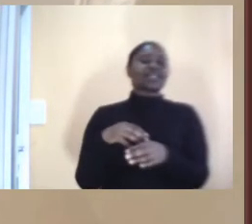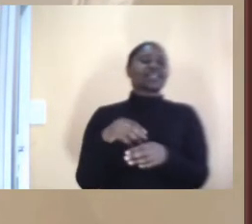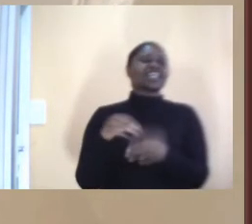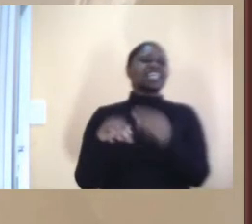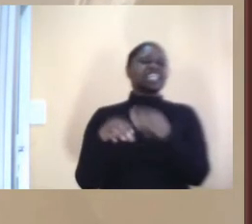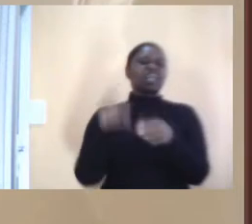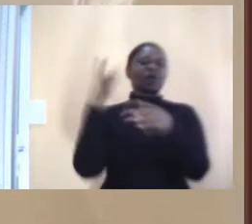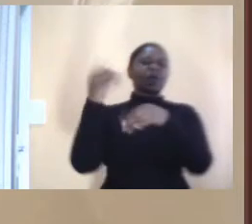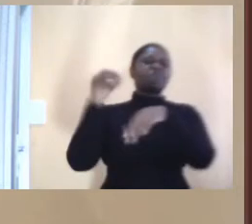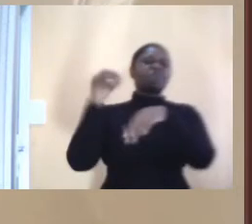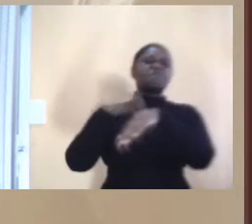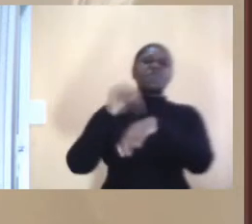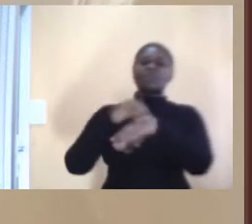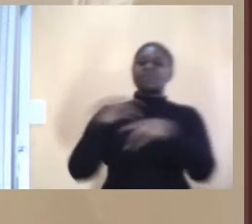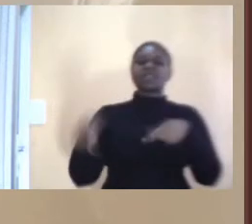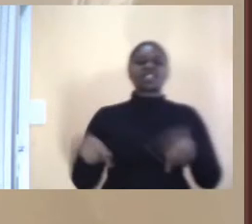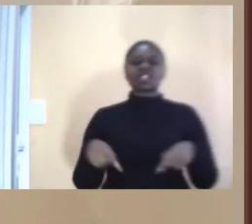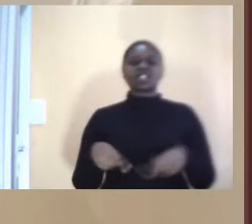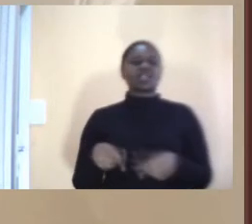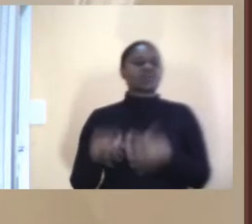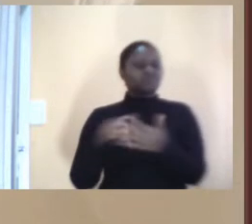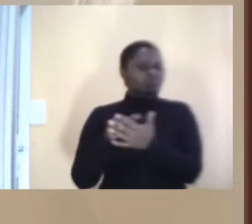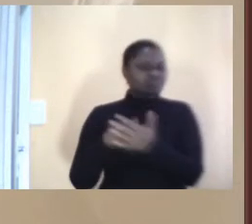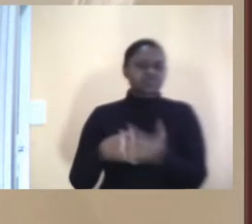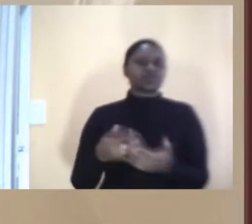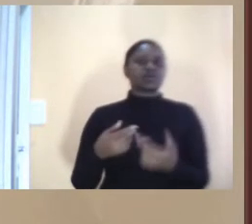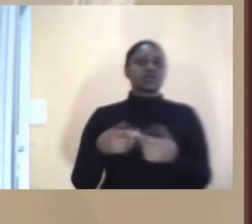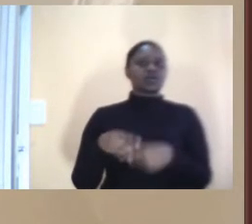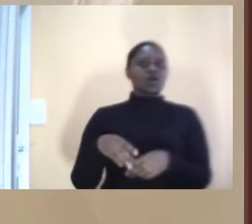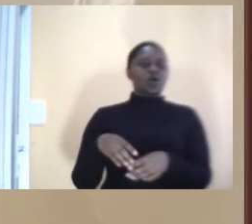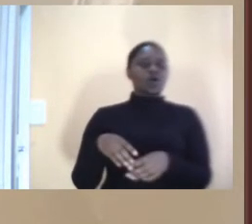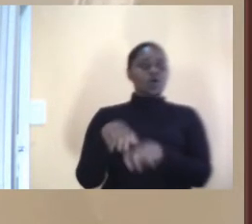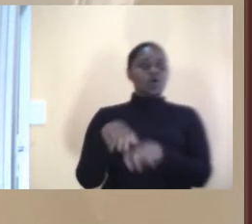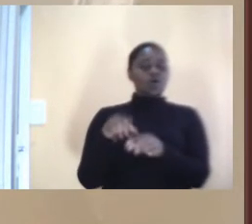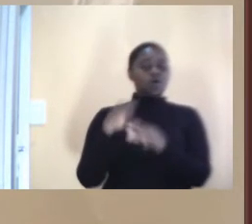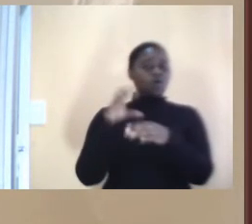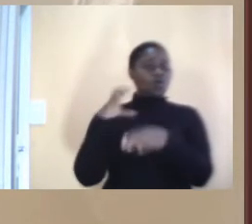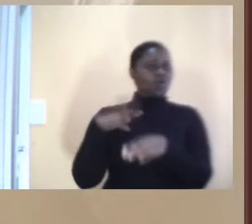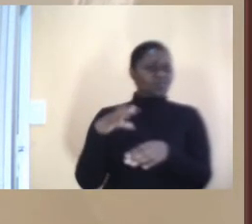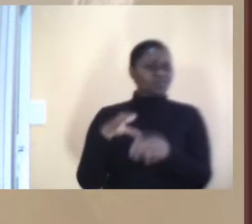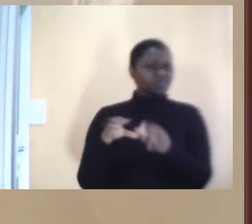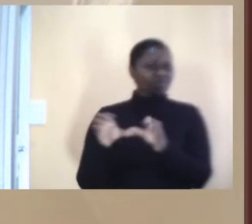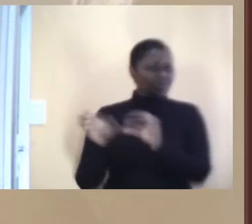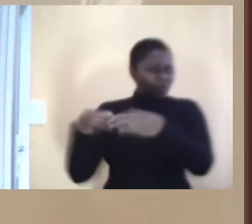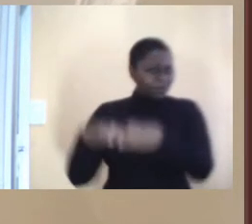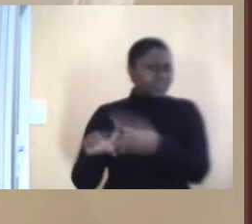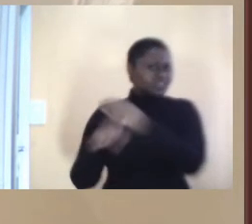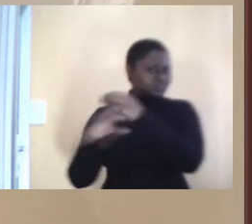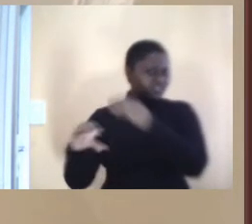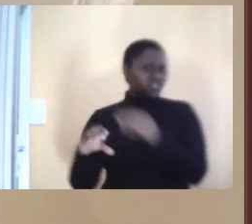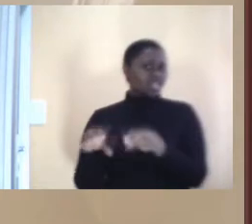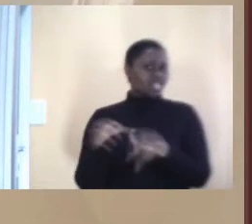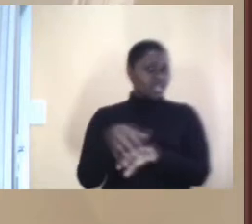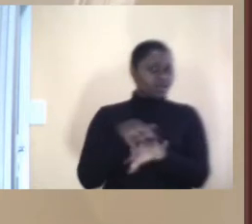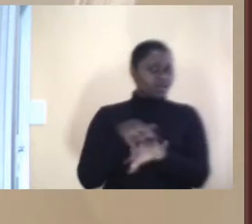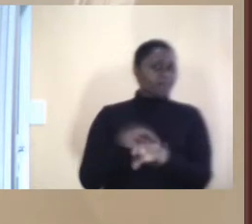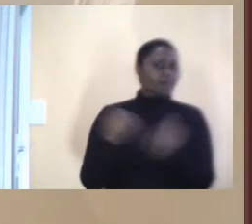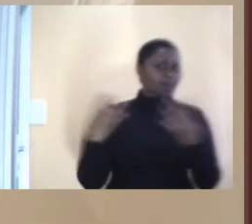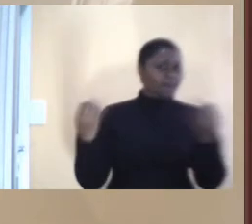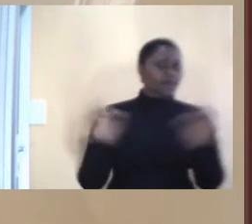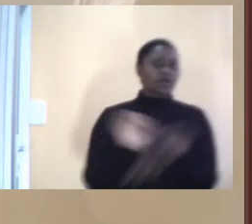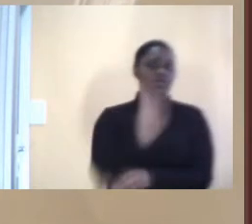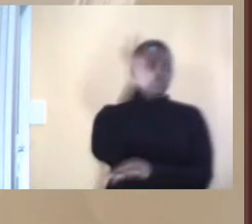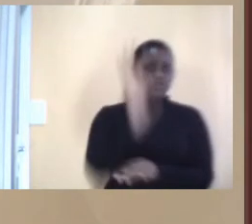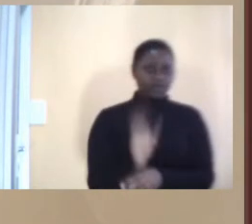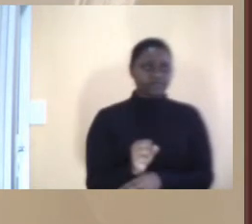ningabi nenkinga nalokho, kufanele nipartnerisha with commercial farmers, kodwa nazi ukuthi inhlosongqangi, the black majority in South